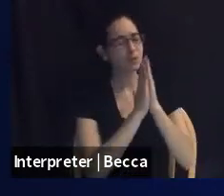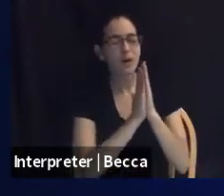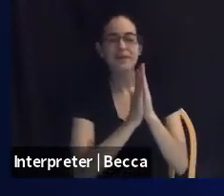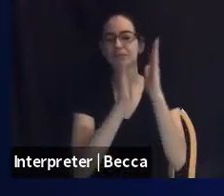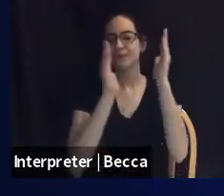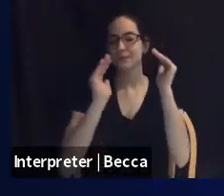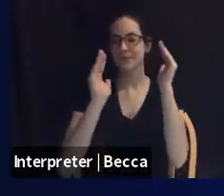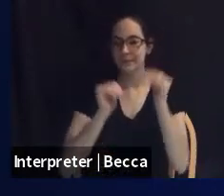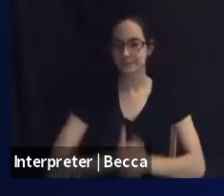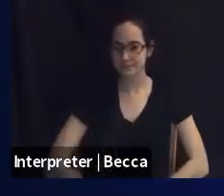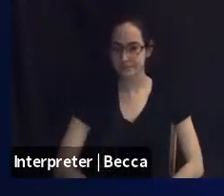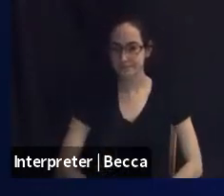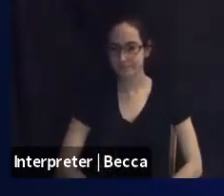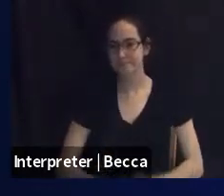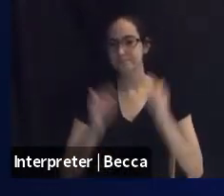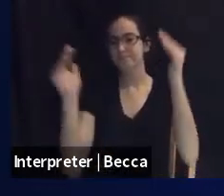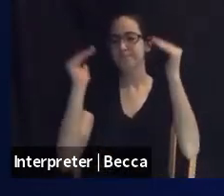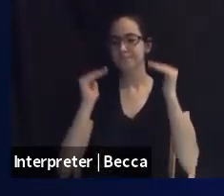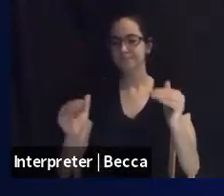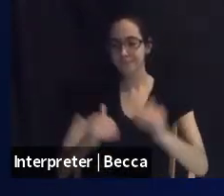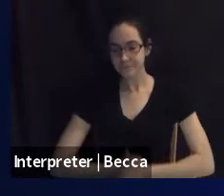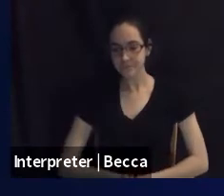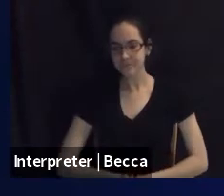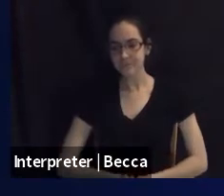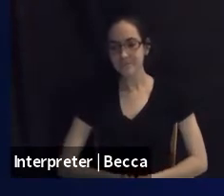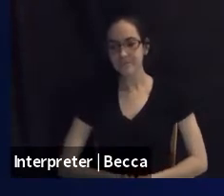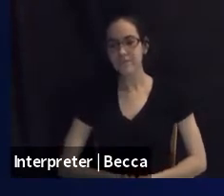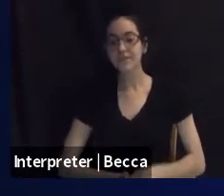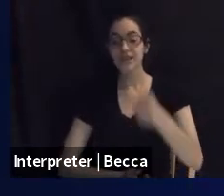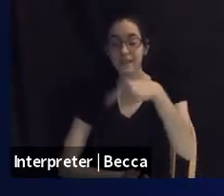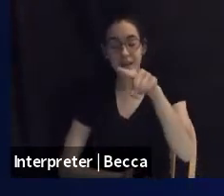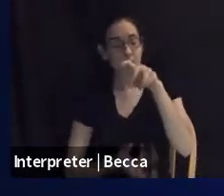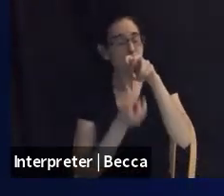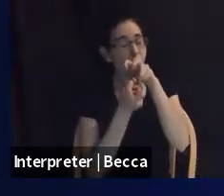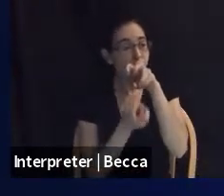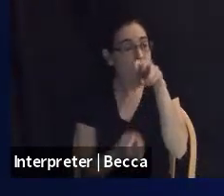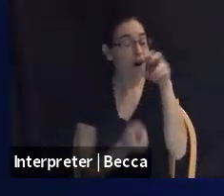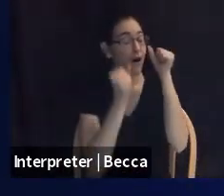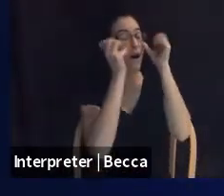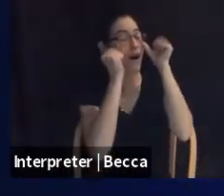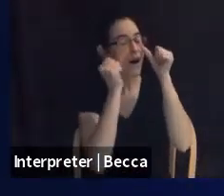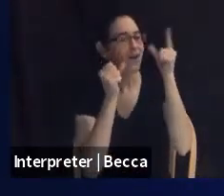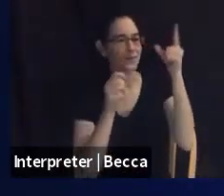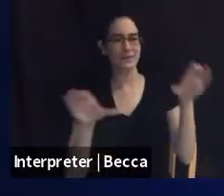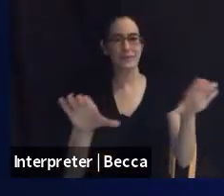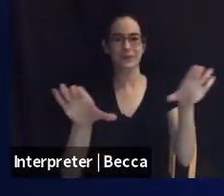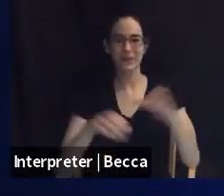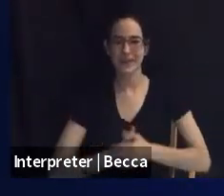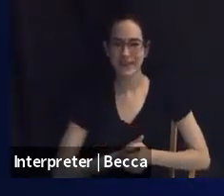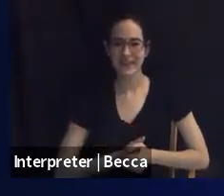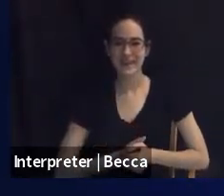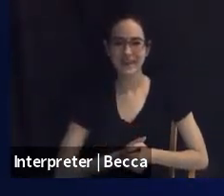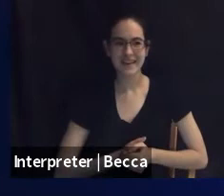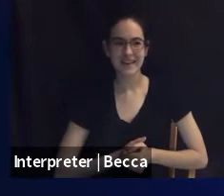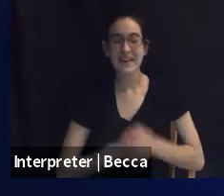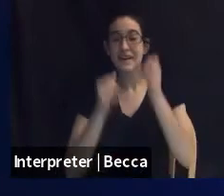How about this, number 5? They were in awe of what God was doing. They were in awe. They never got used to the miracles.